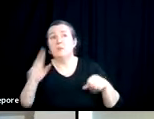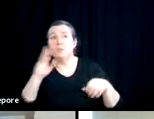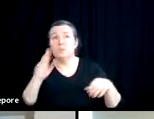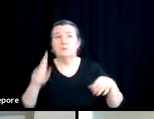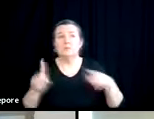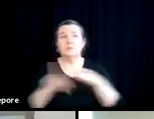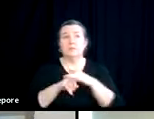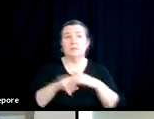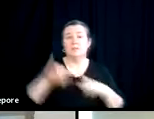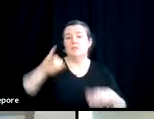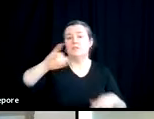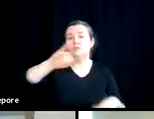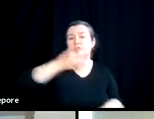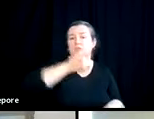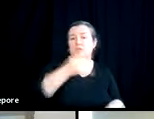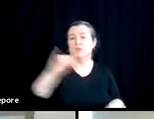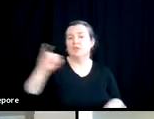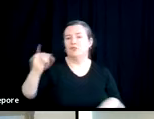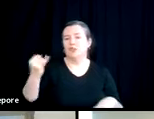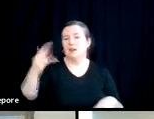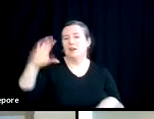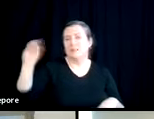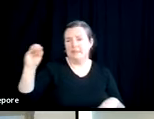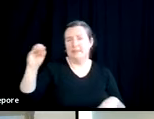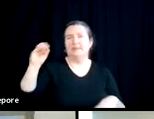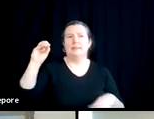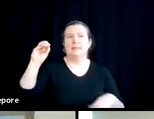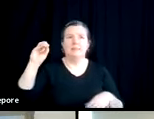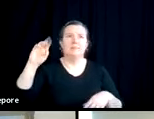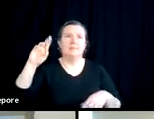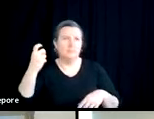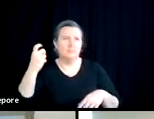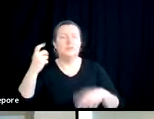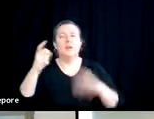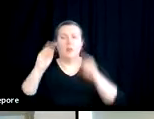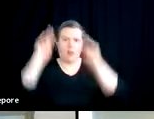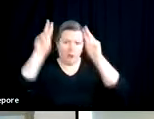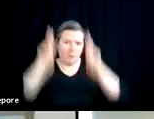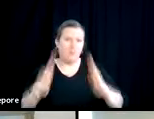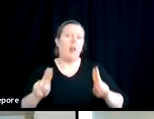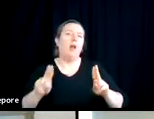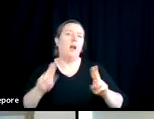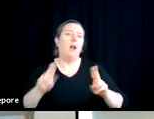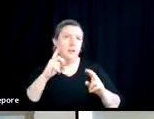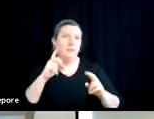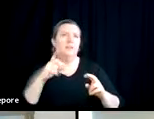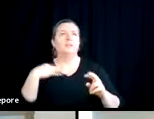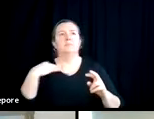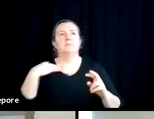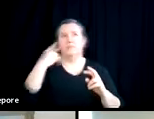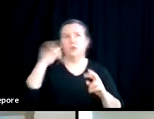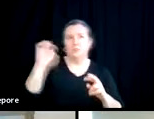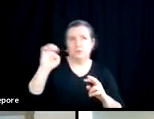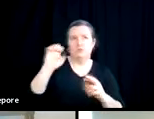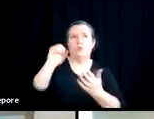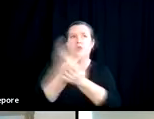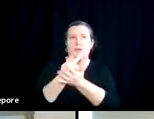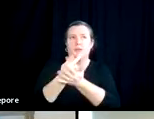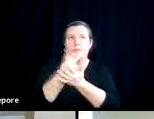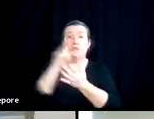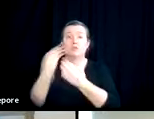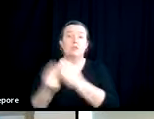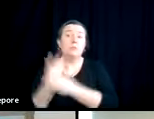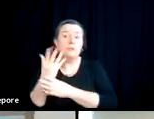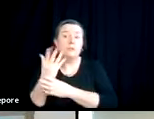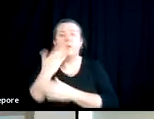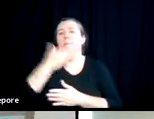their EUA application goes. And you certainly have weather that's more cooperative than what we're dealing with right now. And those